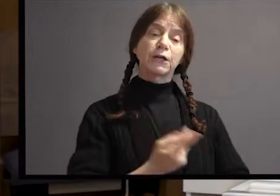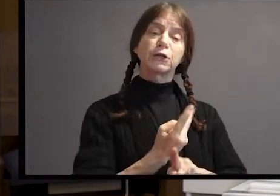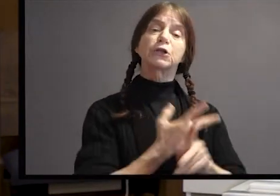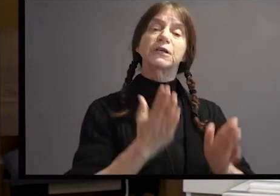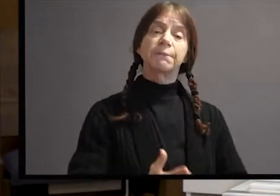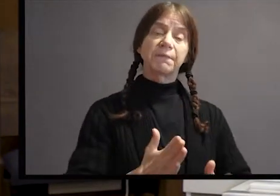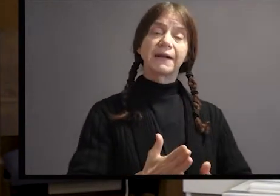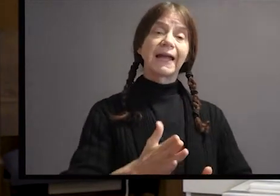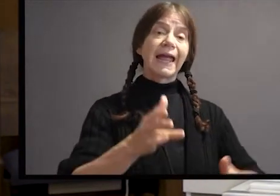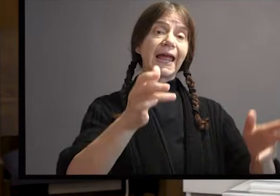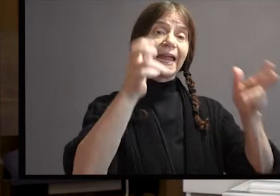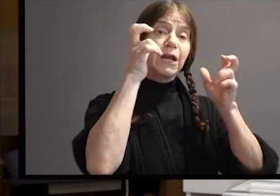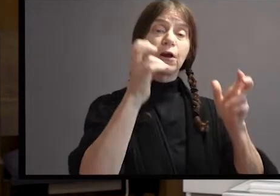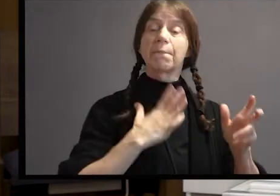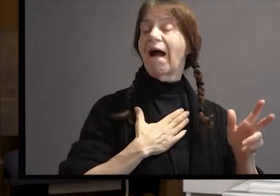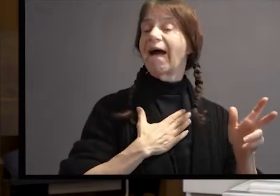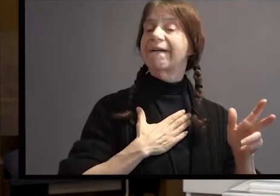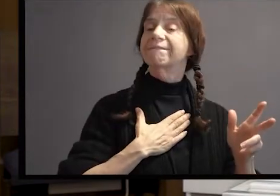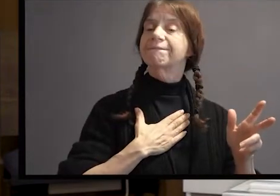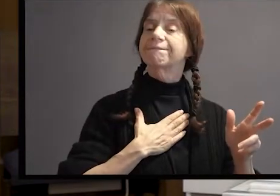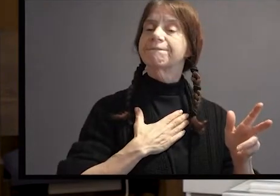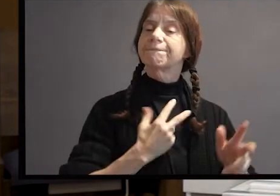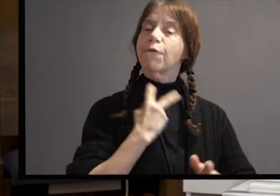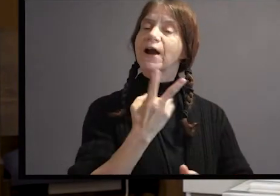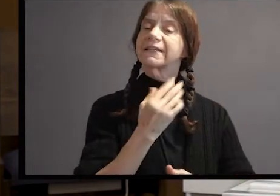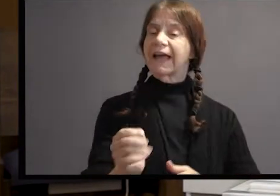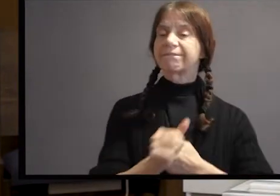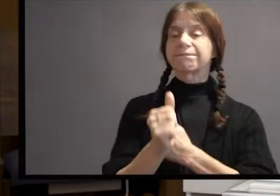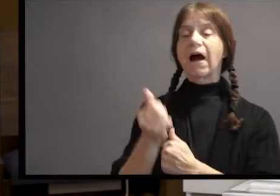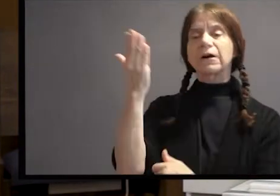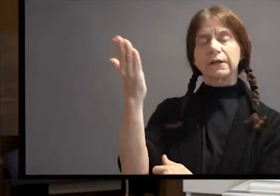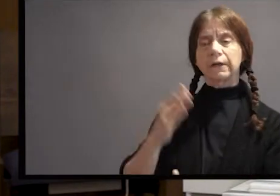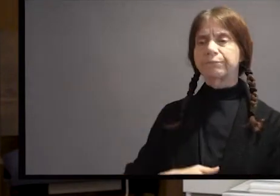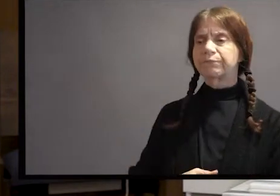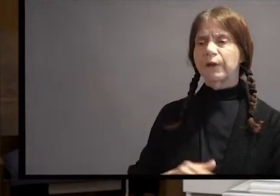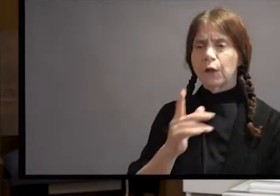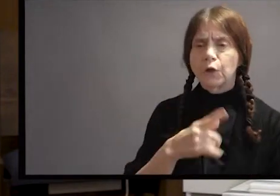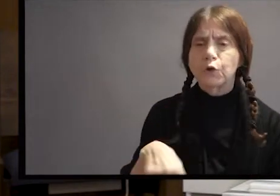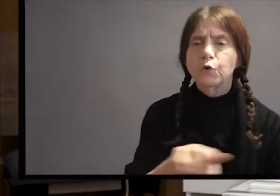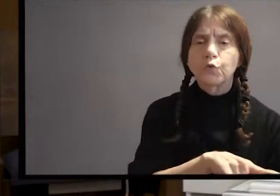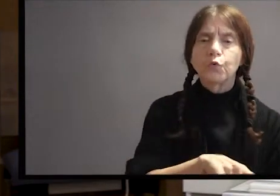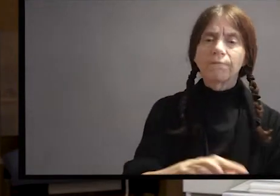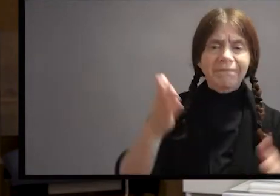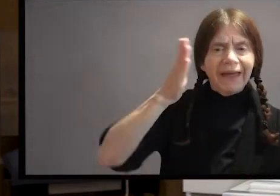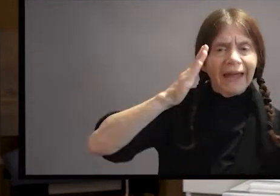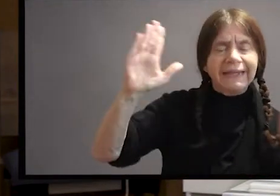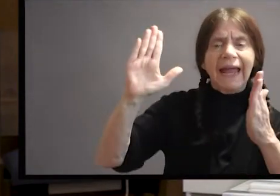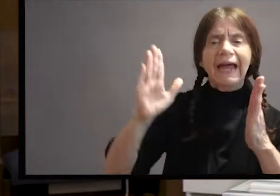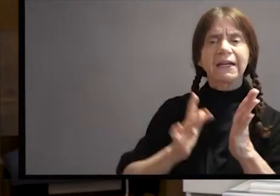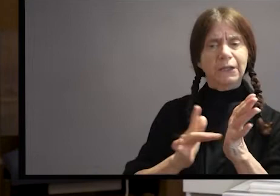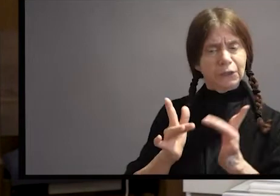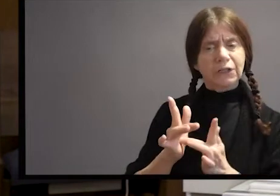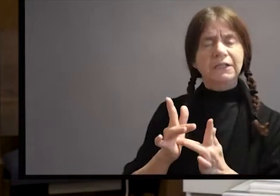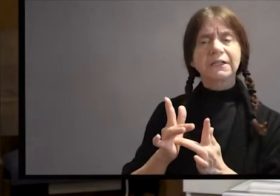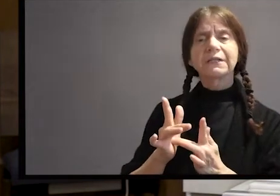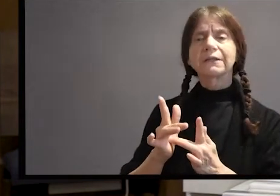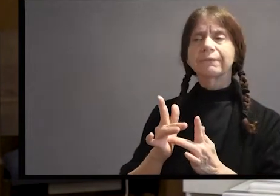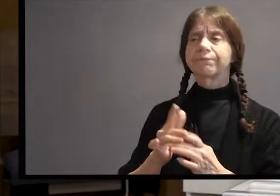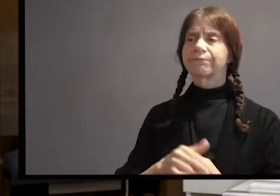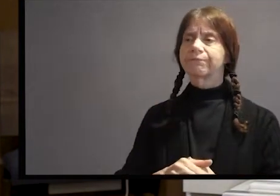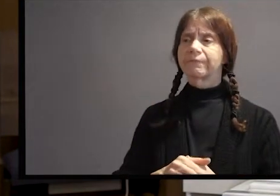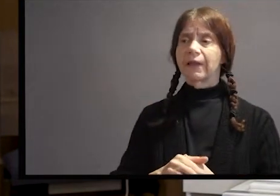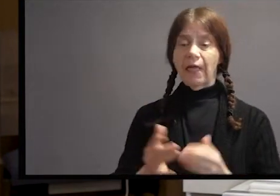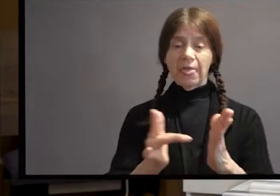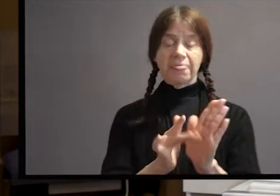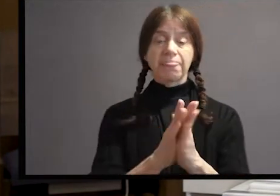So how about you? Do you listen to the voice of Jesus and follow him? The scripture says that all